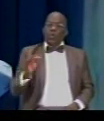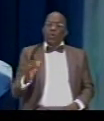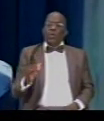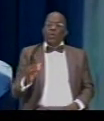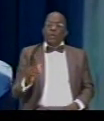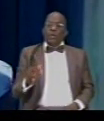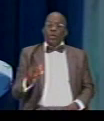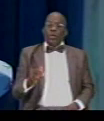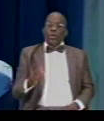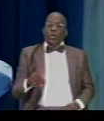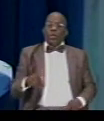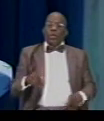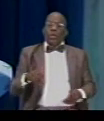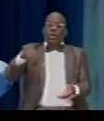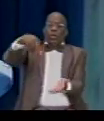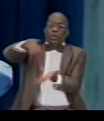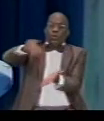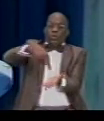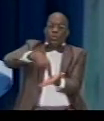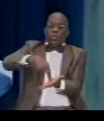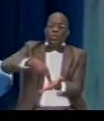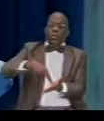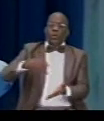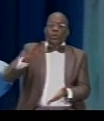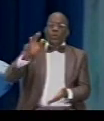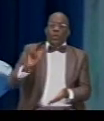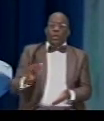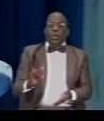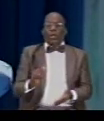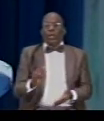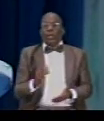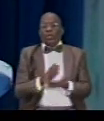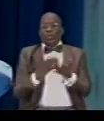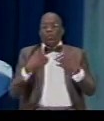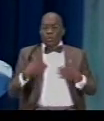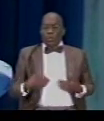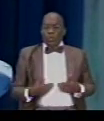ably represented by Stephen Osahon Waifo. You are welcome, sir.